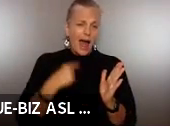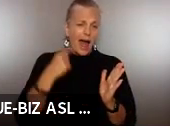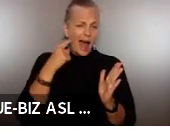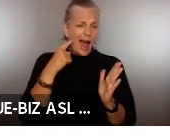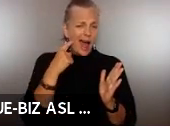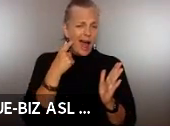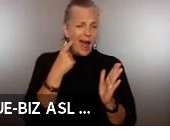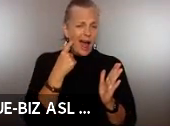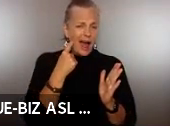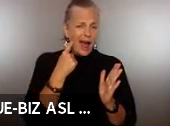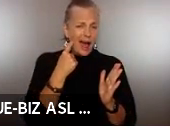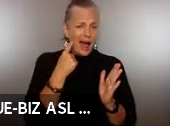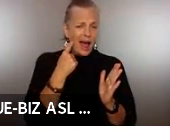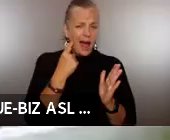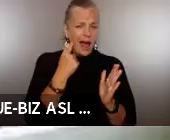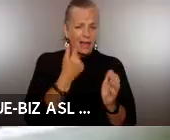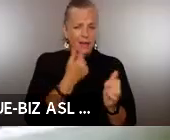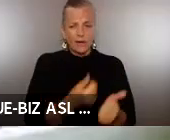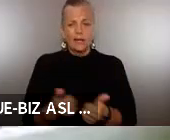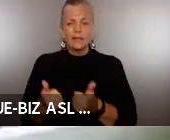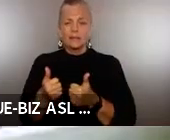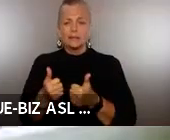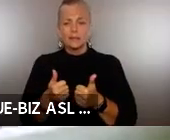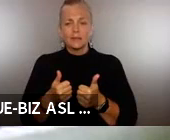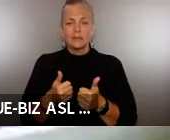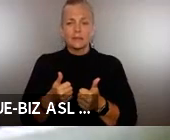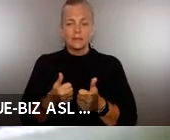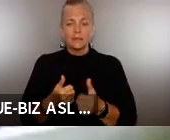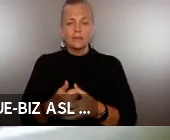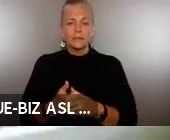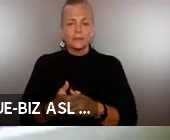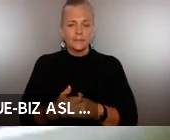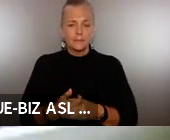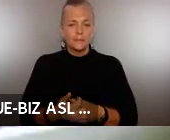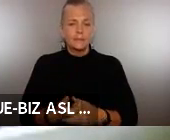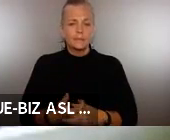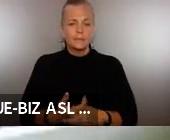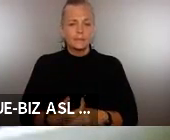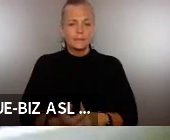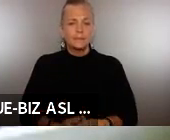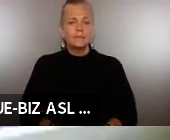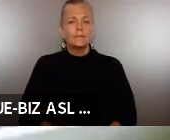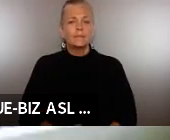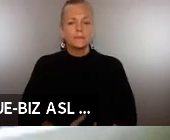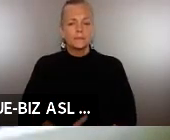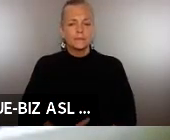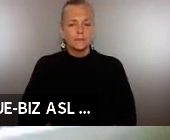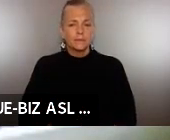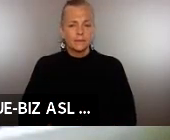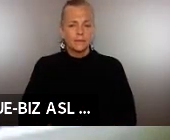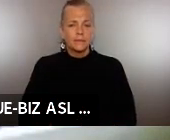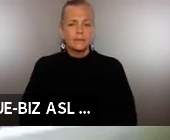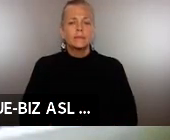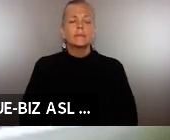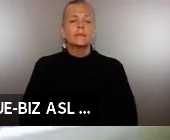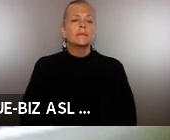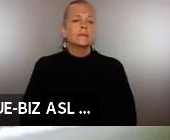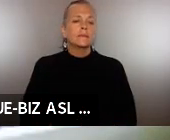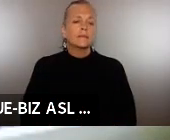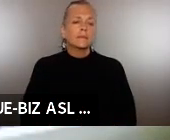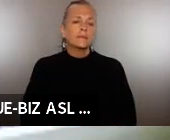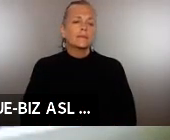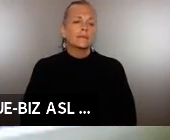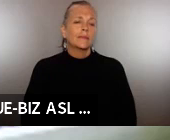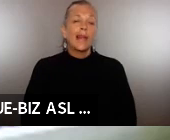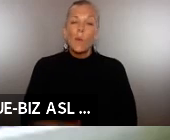I think we're casted. Okay. Just let me know if we're not, because we're starting back to